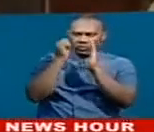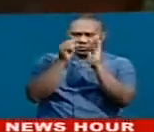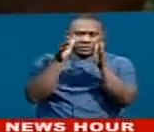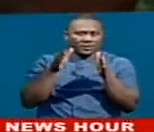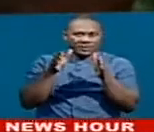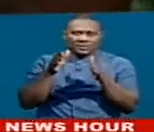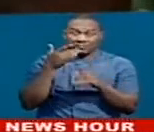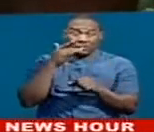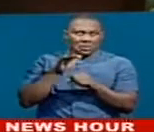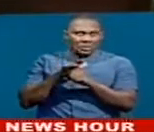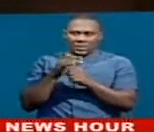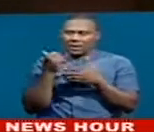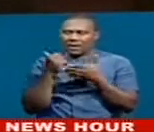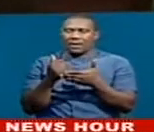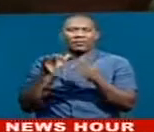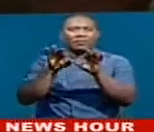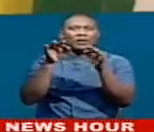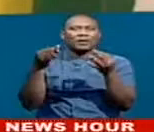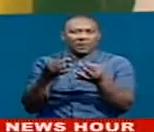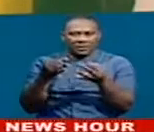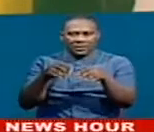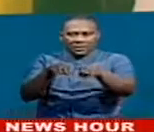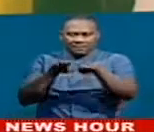help the family in the burial of the deceased.